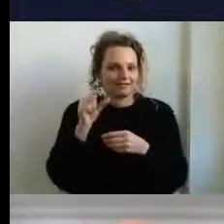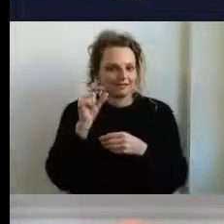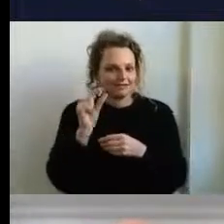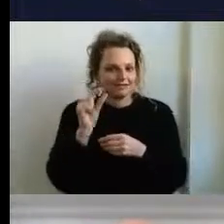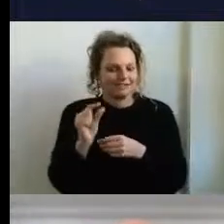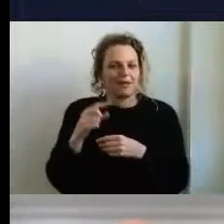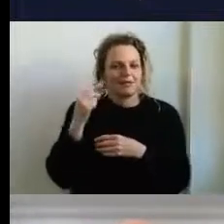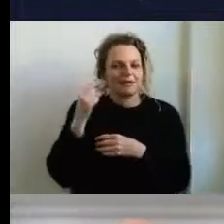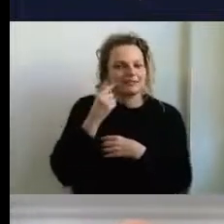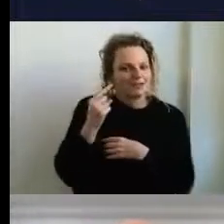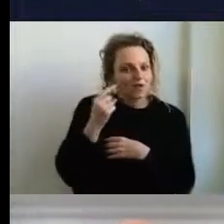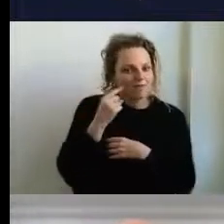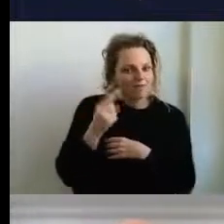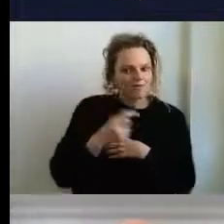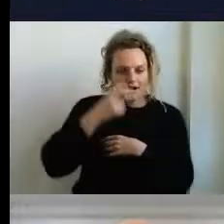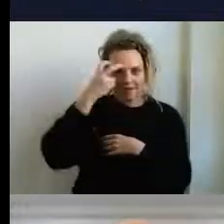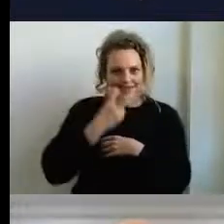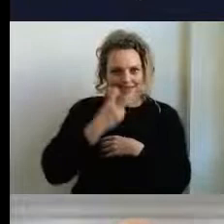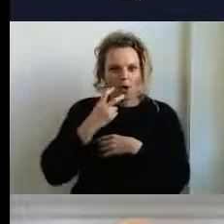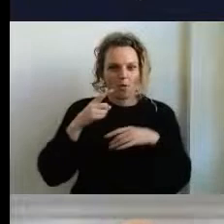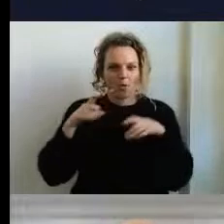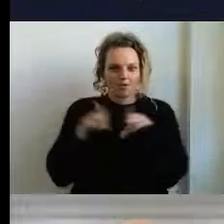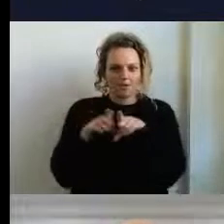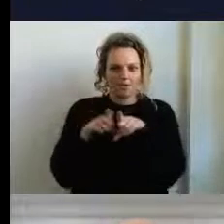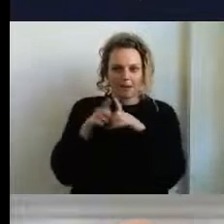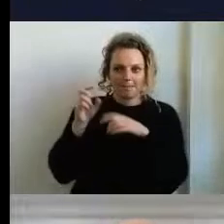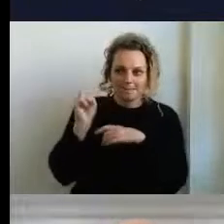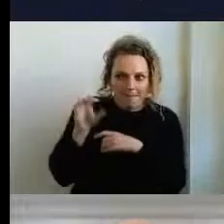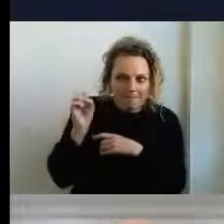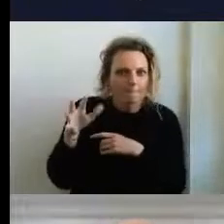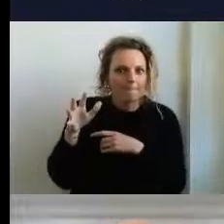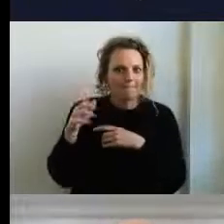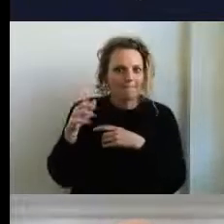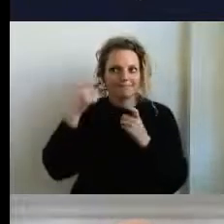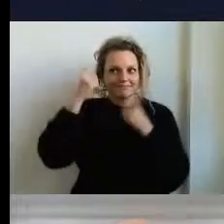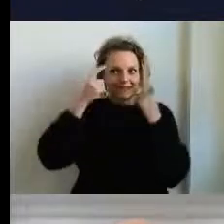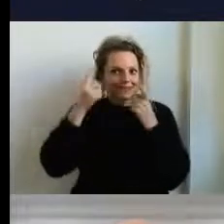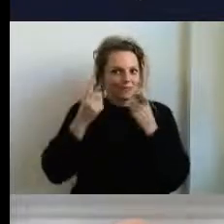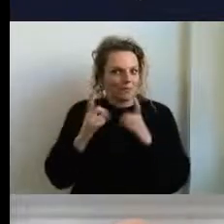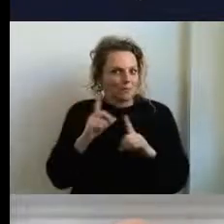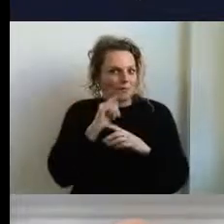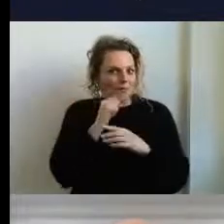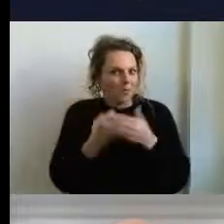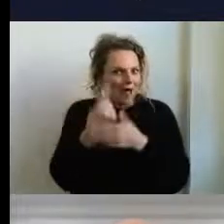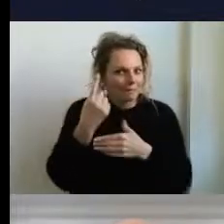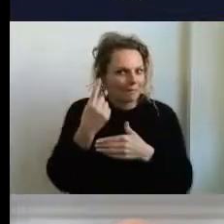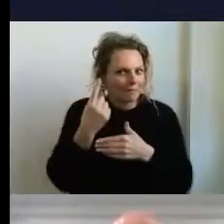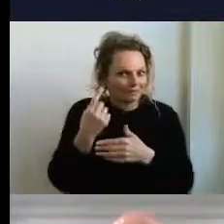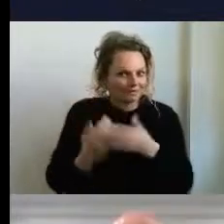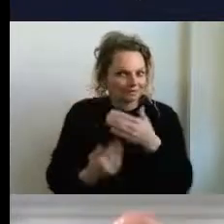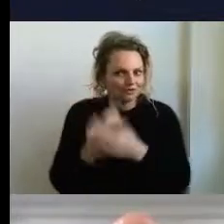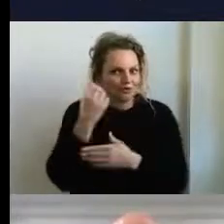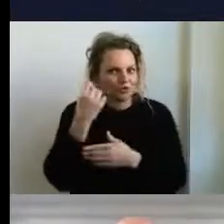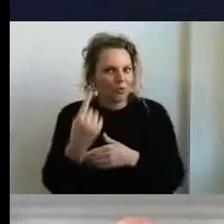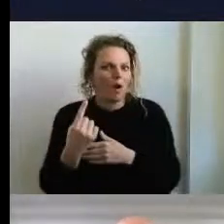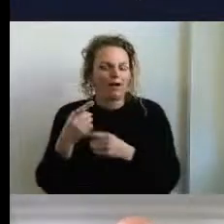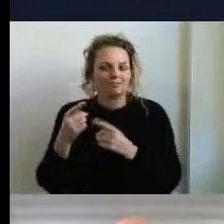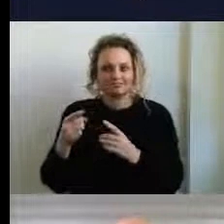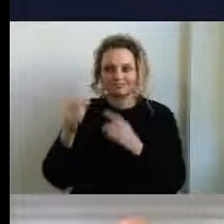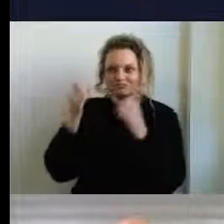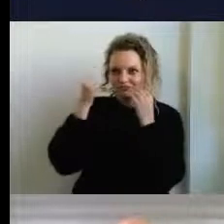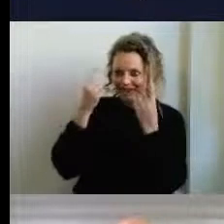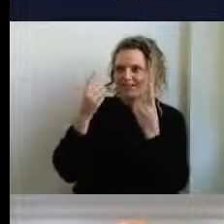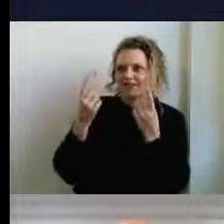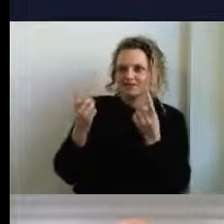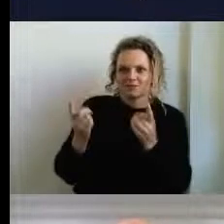harsh. The old ones are sort of like boom, boom, and you're thinking, oh my god, what's going to happen? The new one's like, something's happened, and you're like, oh, okay, what's